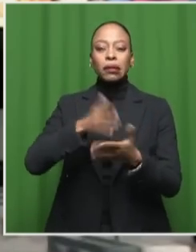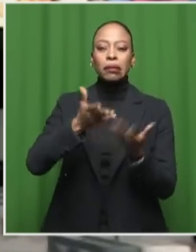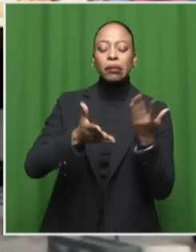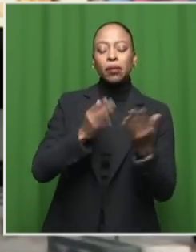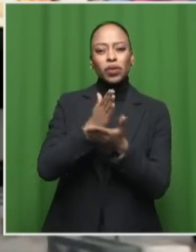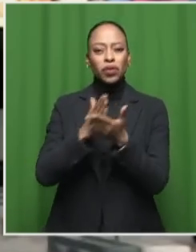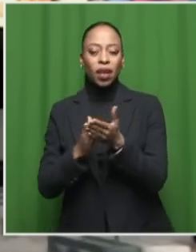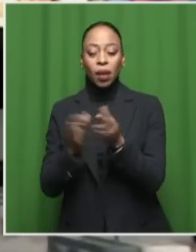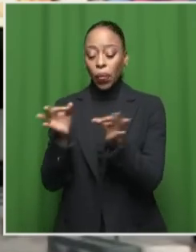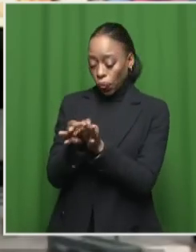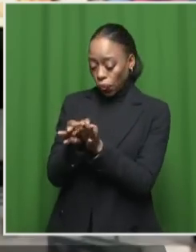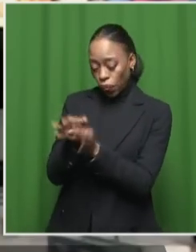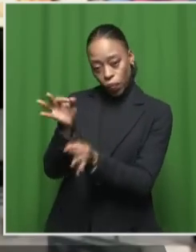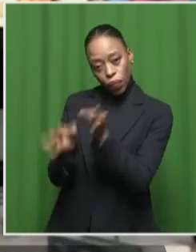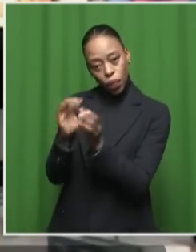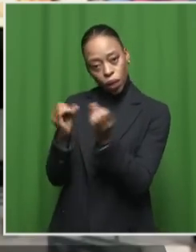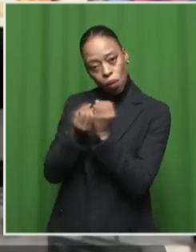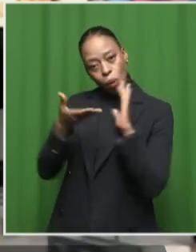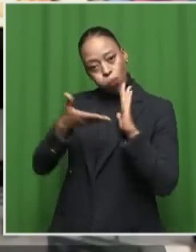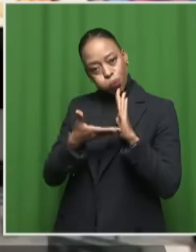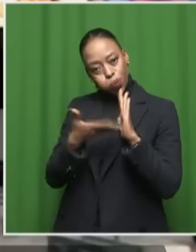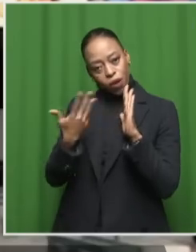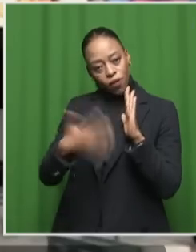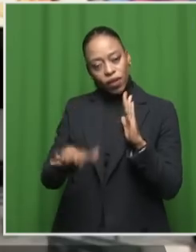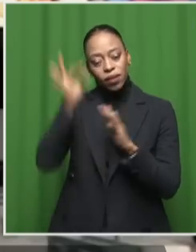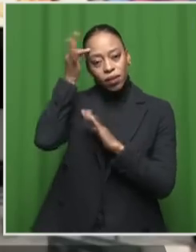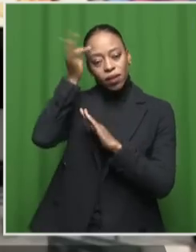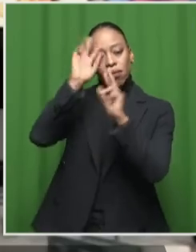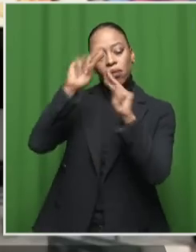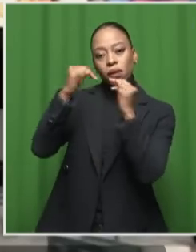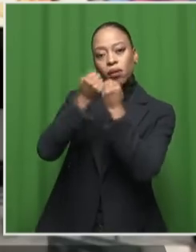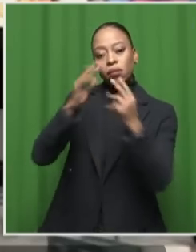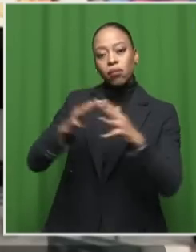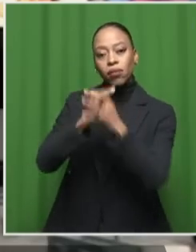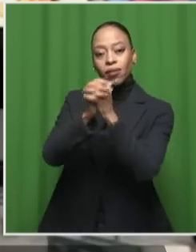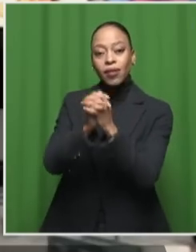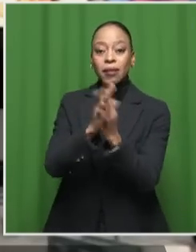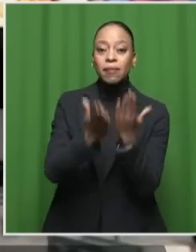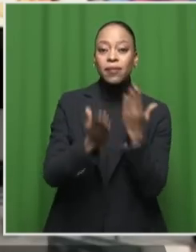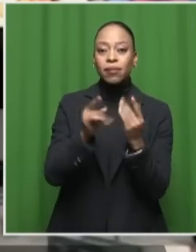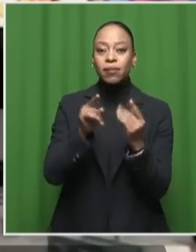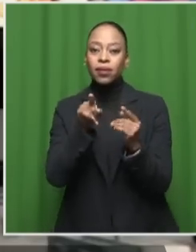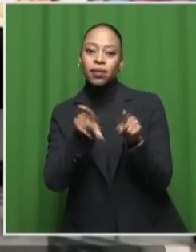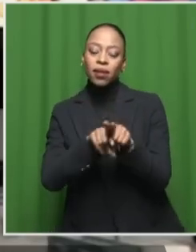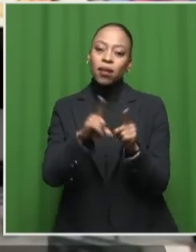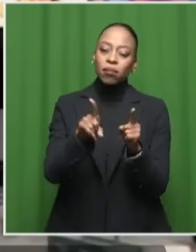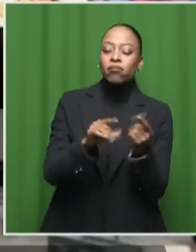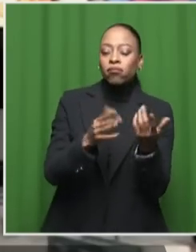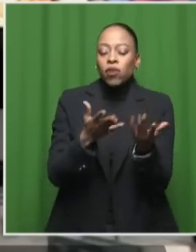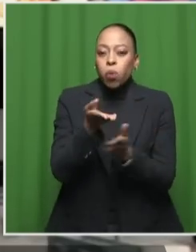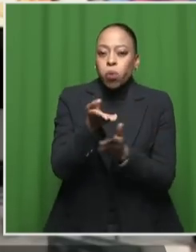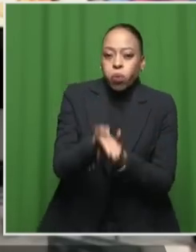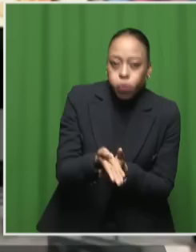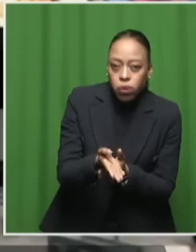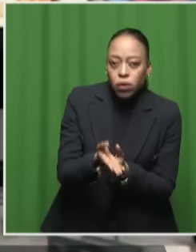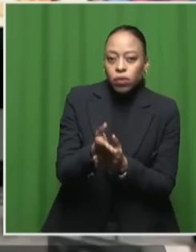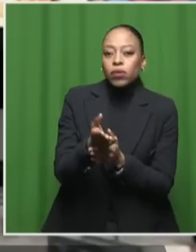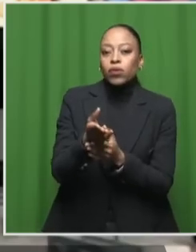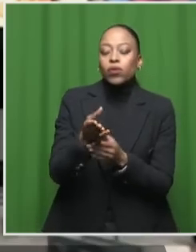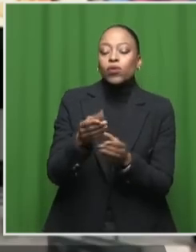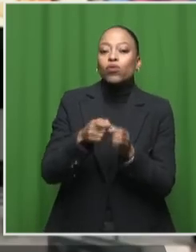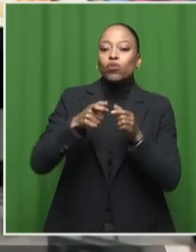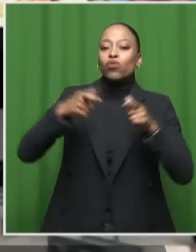very small parties that are included in this government of national unity, and they would be leapfrogging over other parties, and I think that becomes a